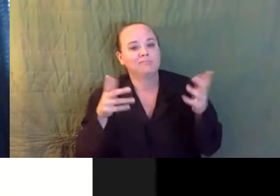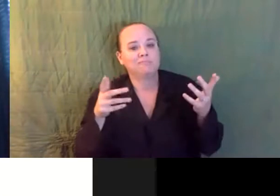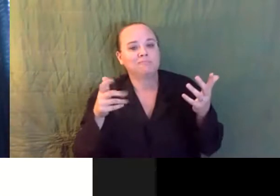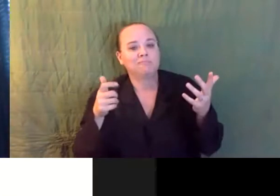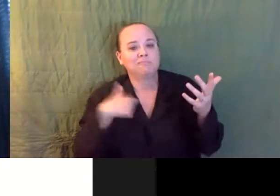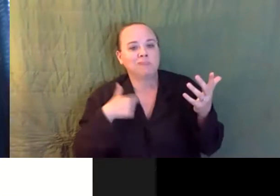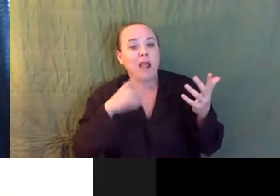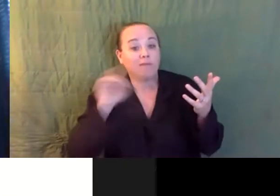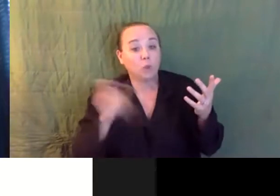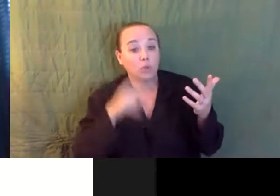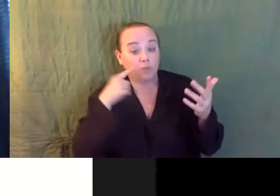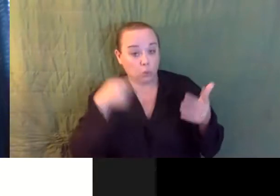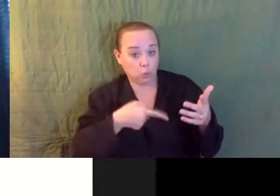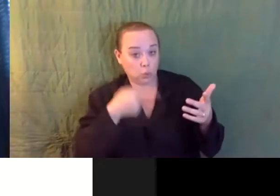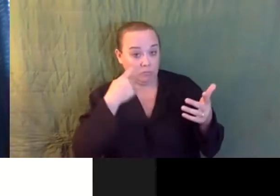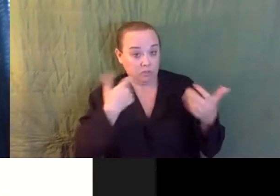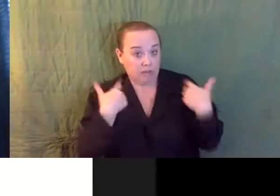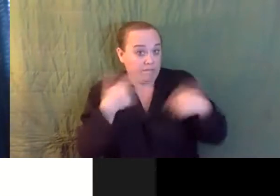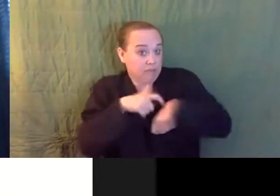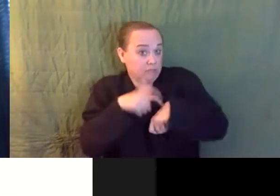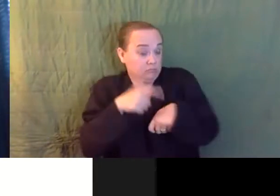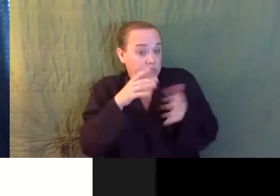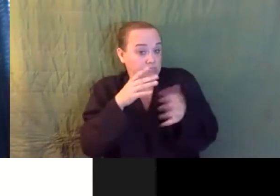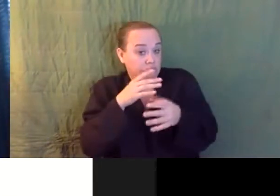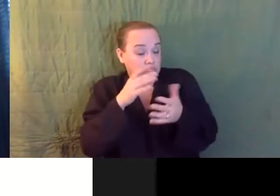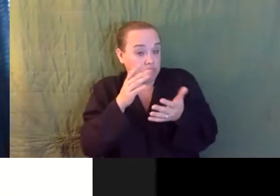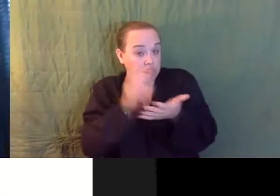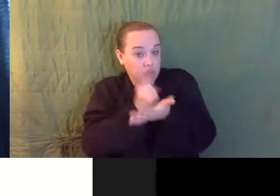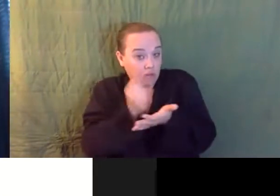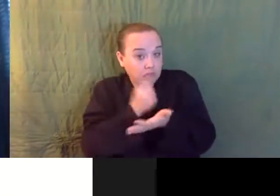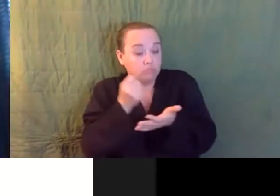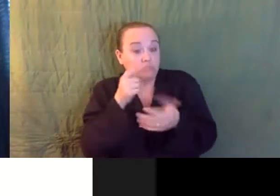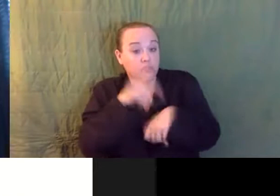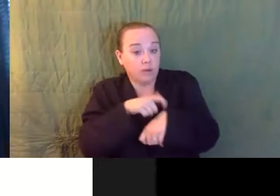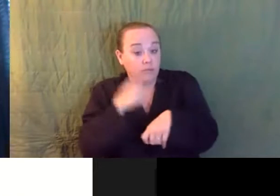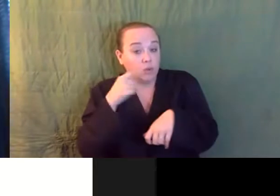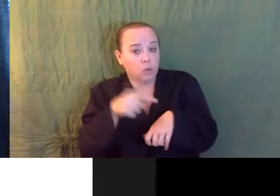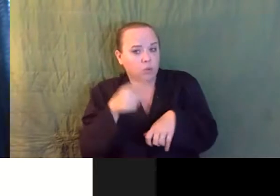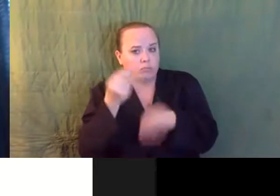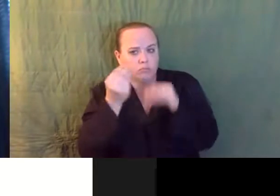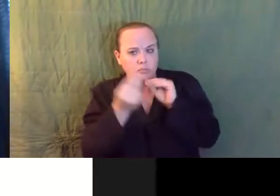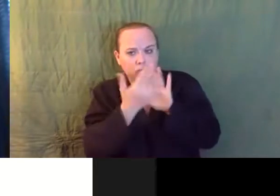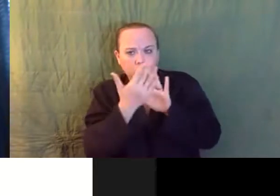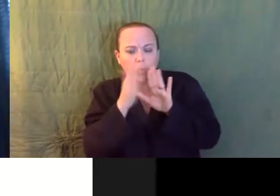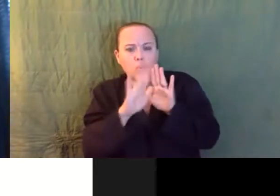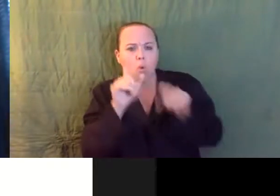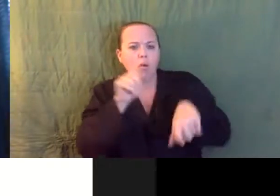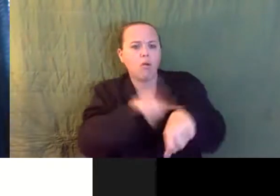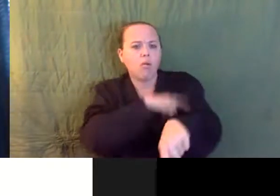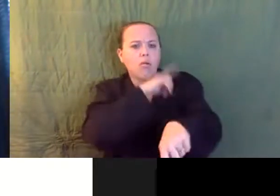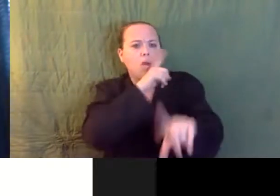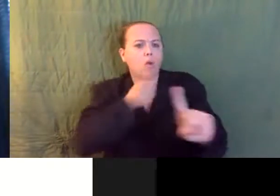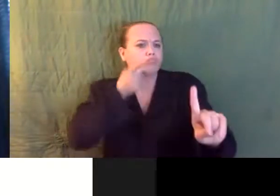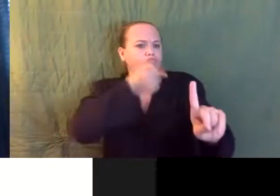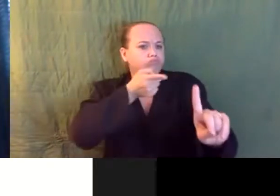I do have a question for you, since we have the time and space to do this. Tell me a little about what your long-term goals